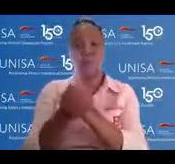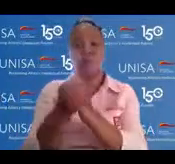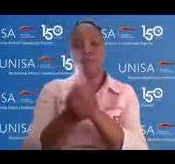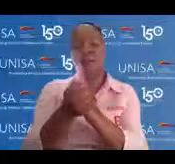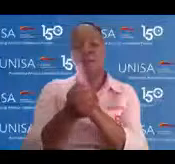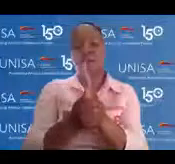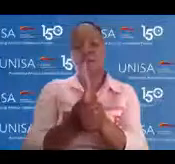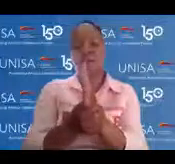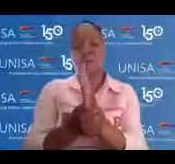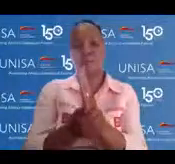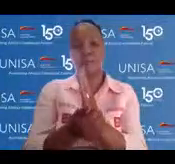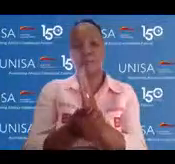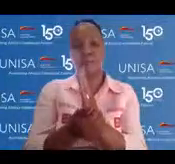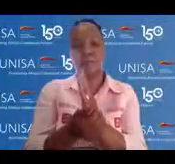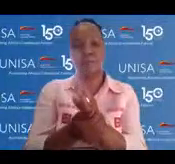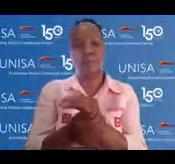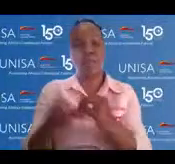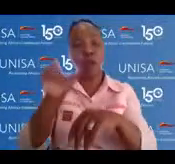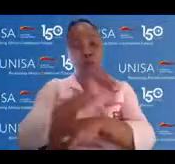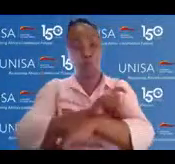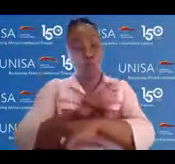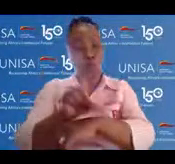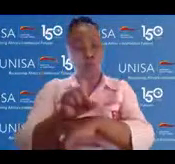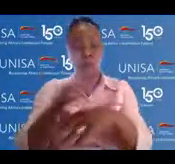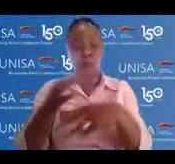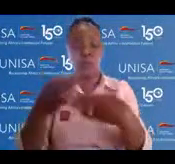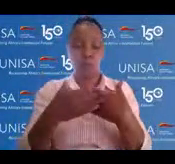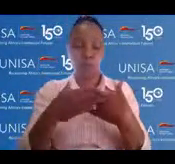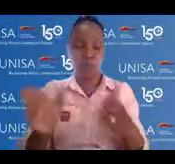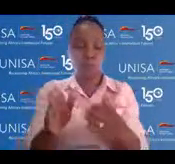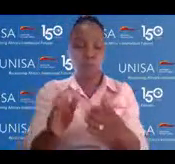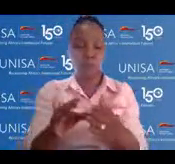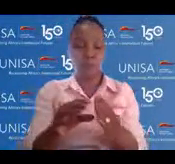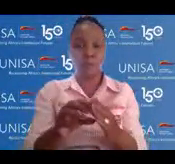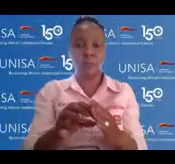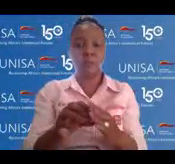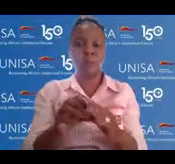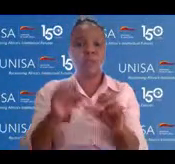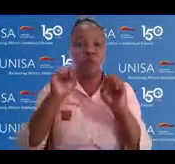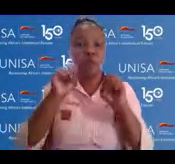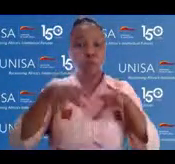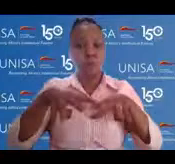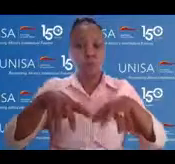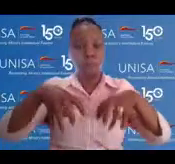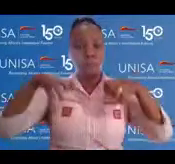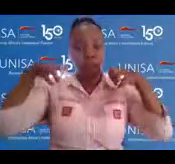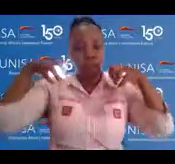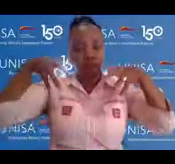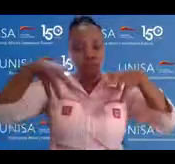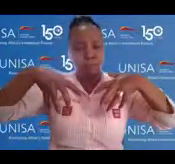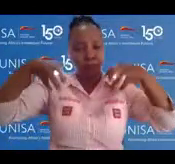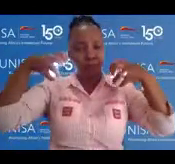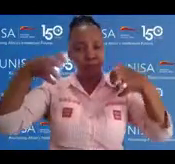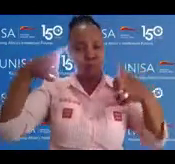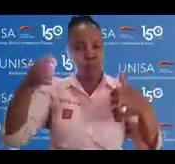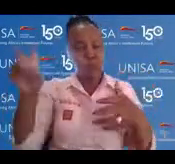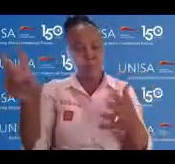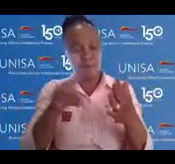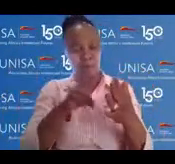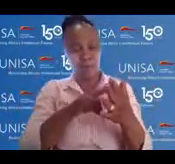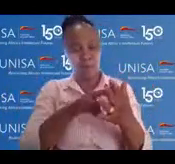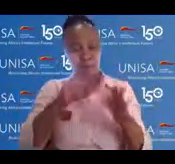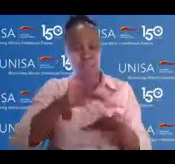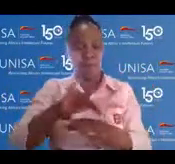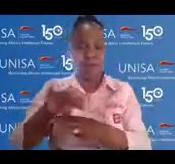When the course is open and you scroll down, you will see, apart from the Get Ready for